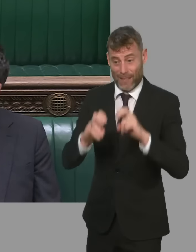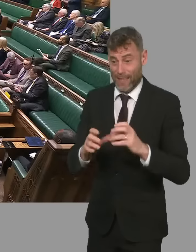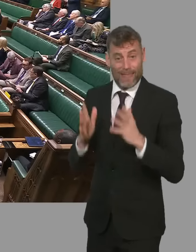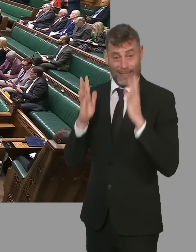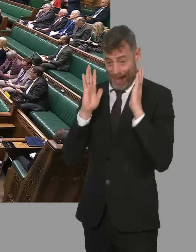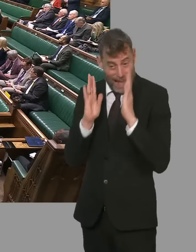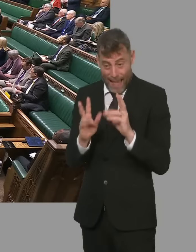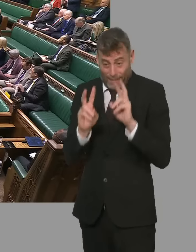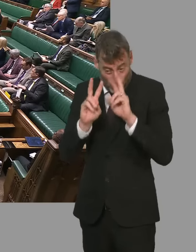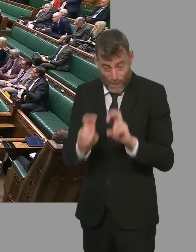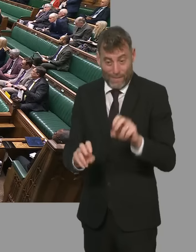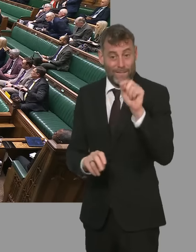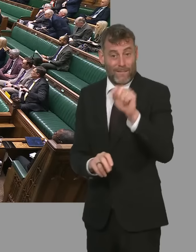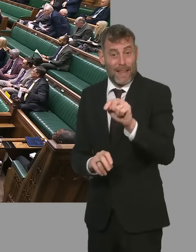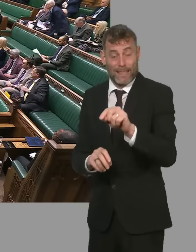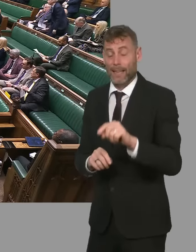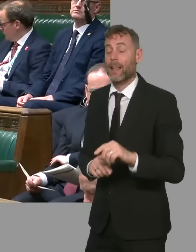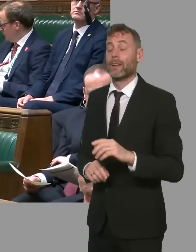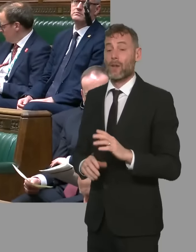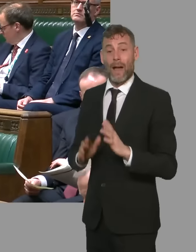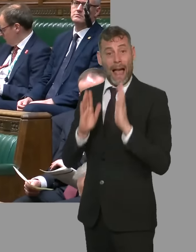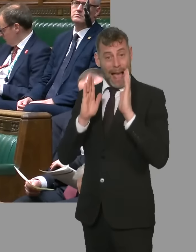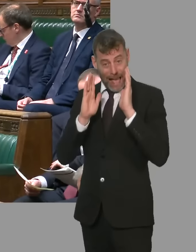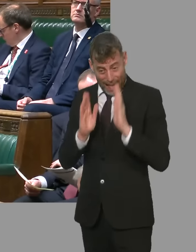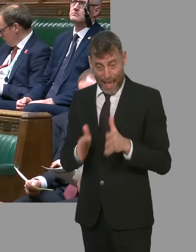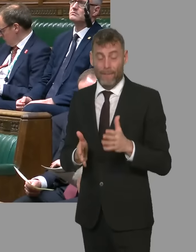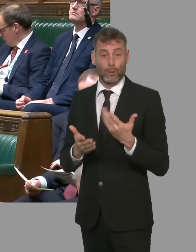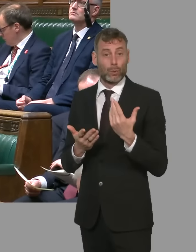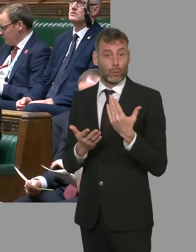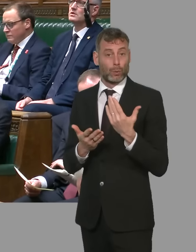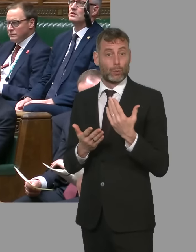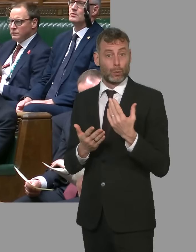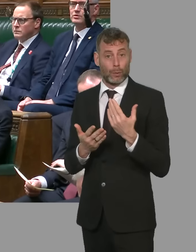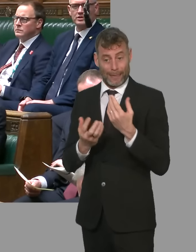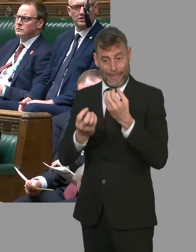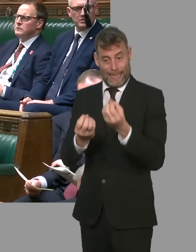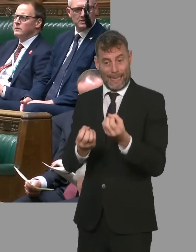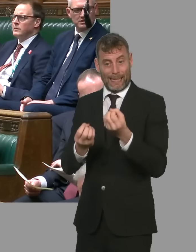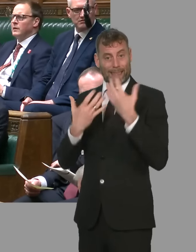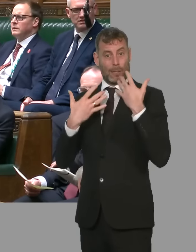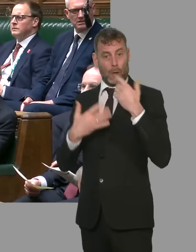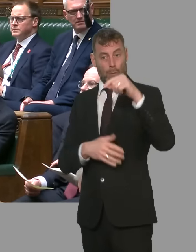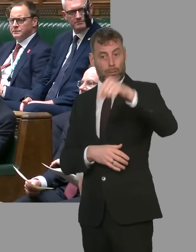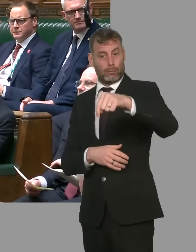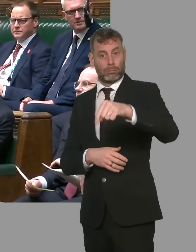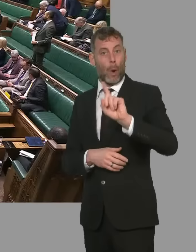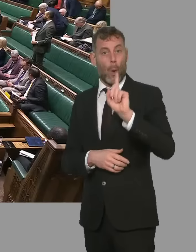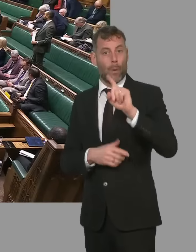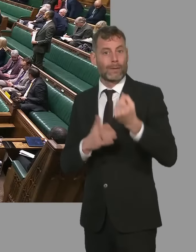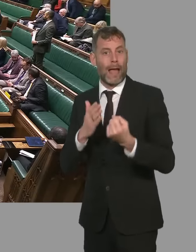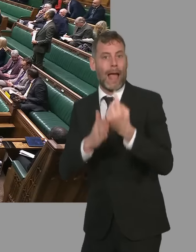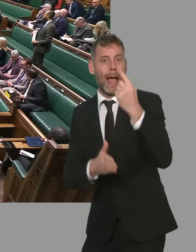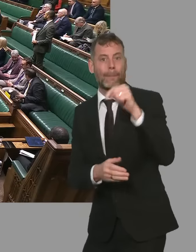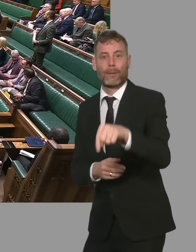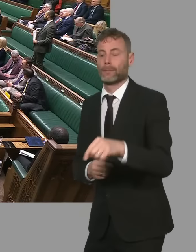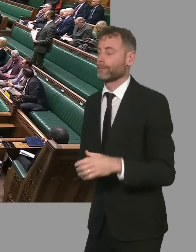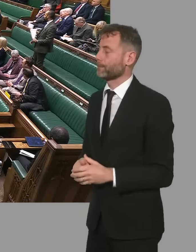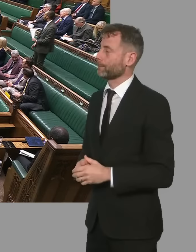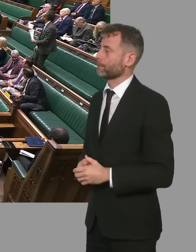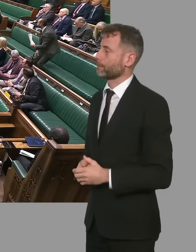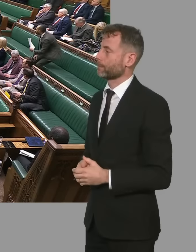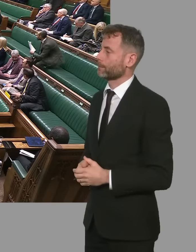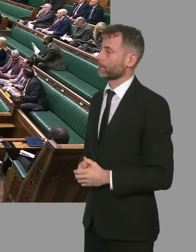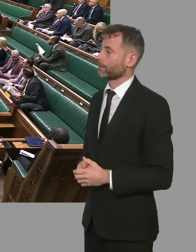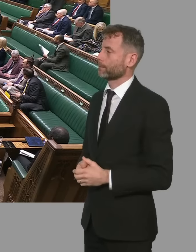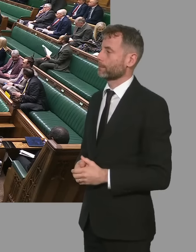Paul Forster. Question number 3, Mr. Speaker. Secretary of State. Thank you very much